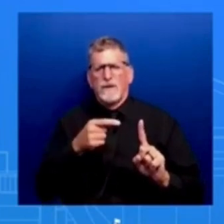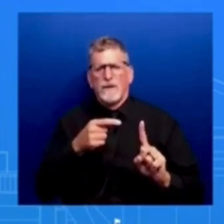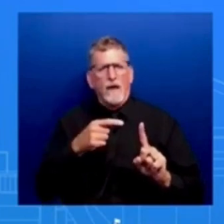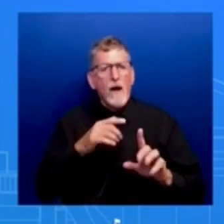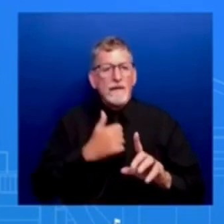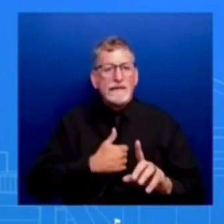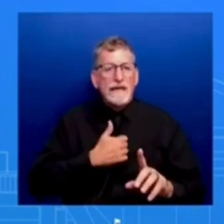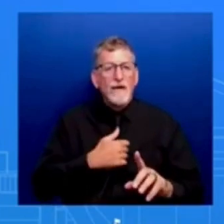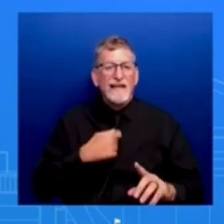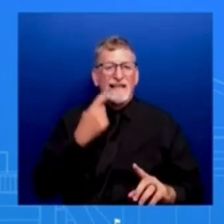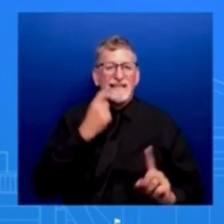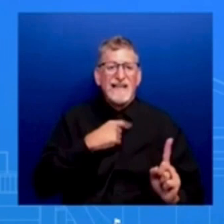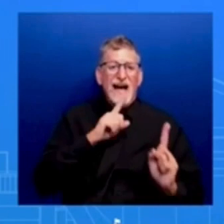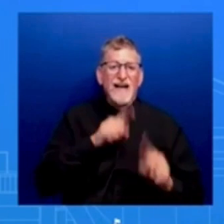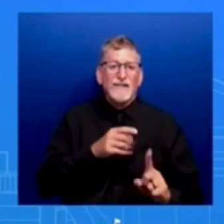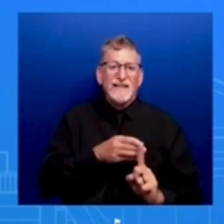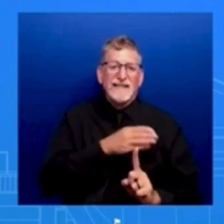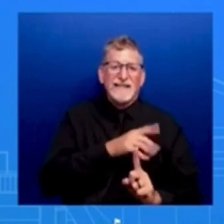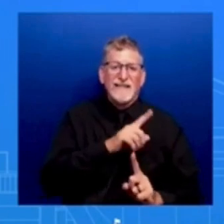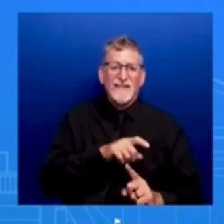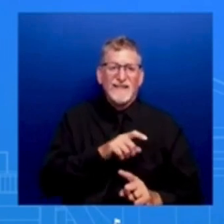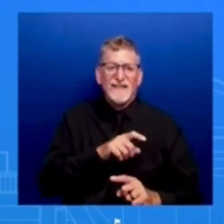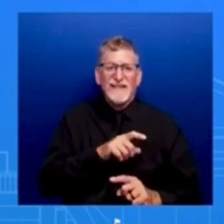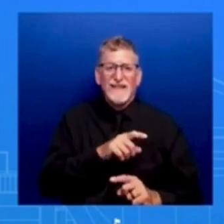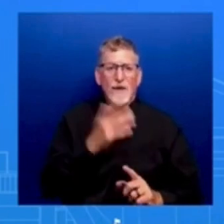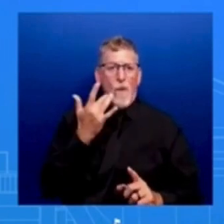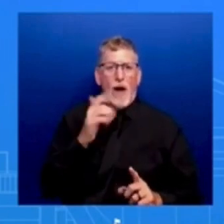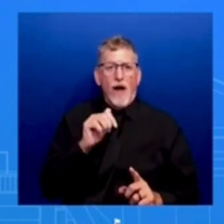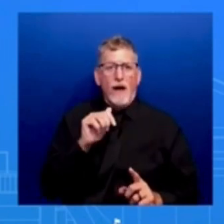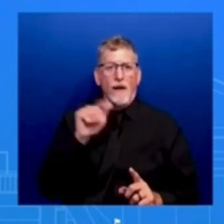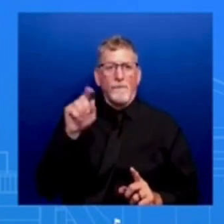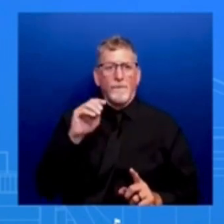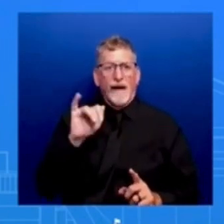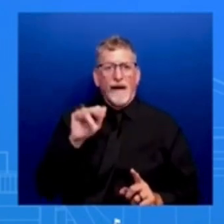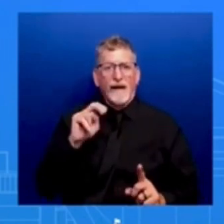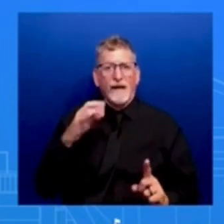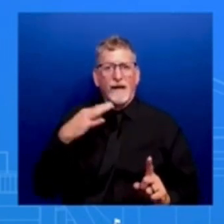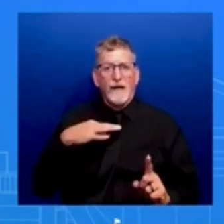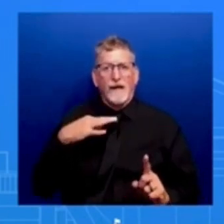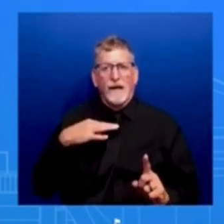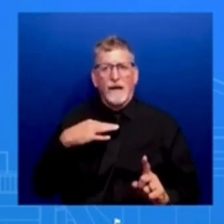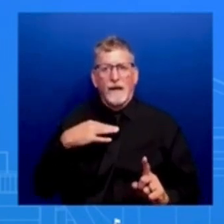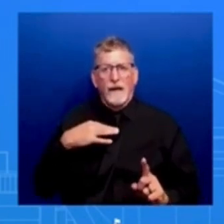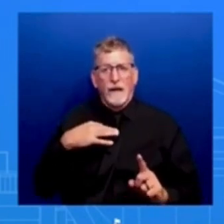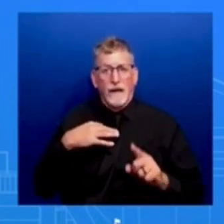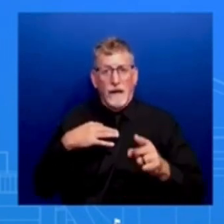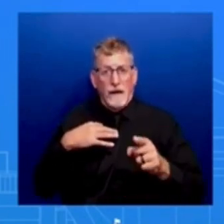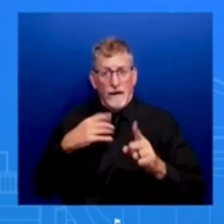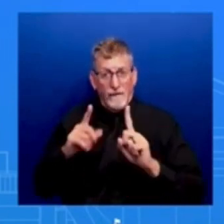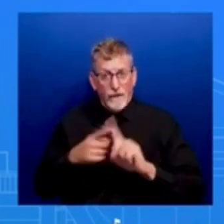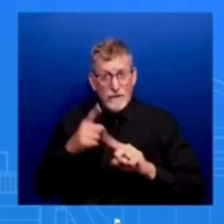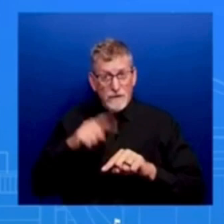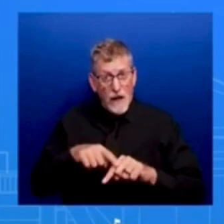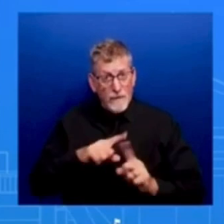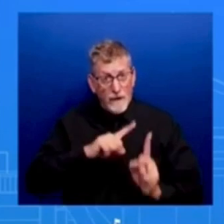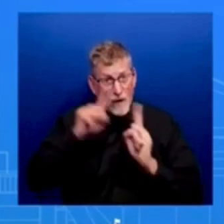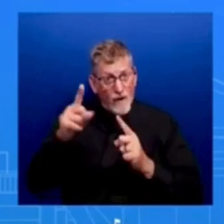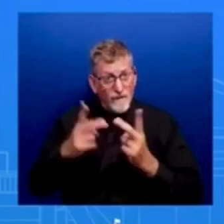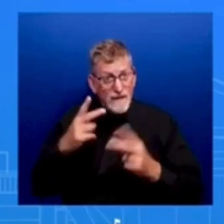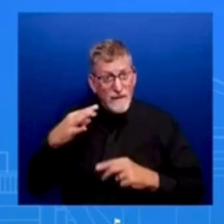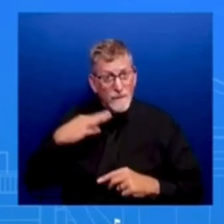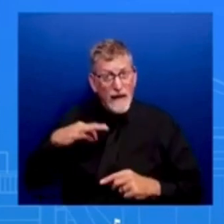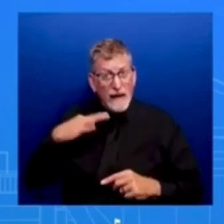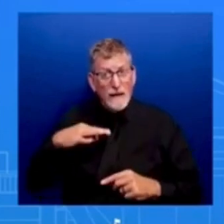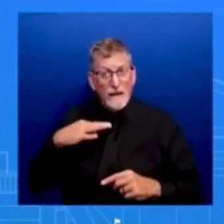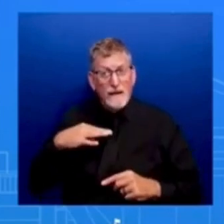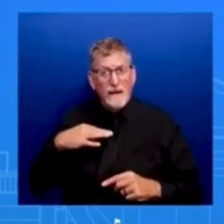It's not his first time ever in Maine, isn't it? No, as president. Okay. As president. This is the first time that he's visiting Maine as president. He's going to, and